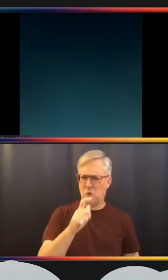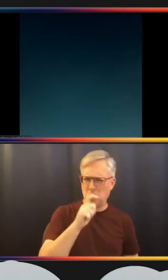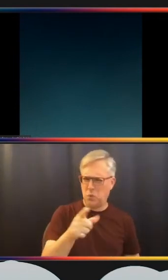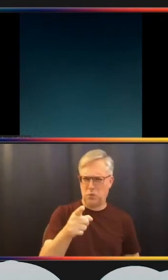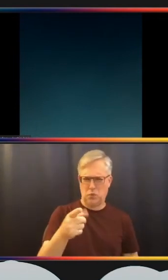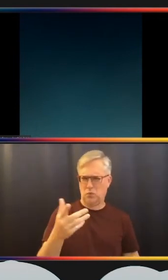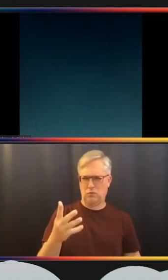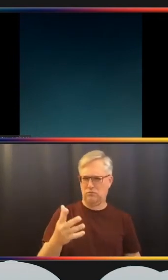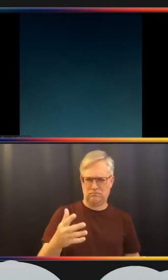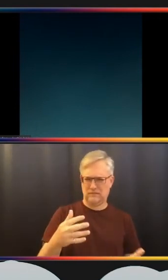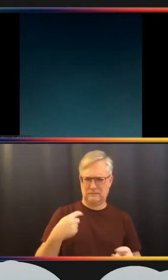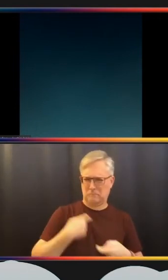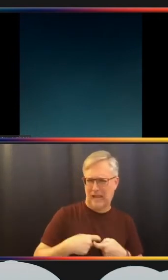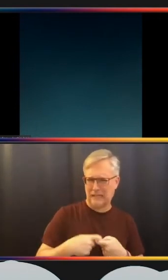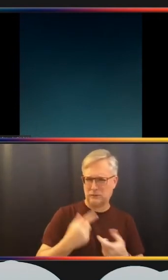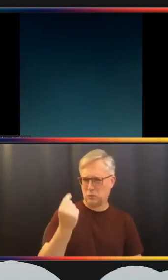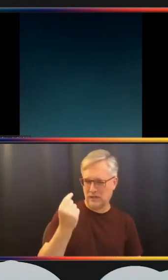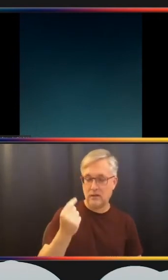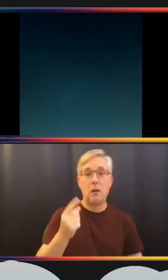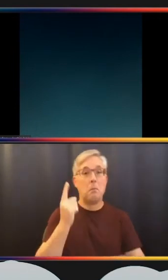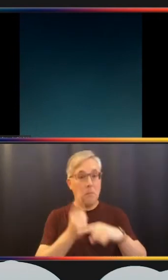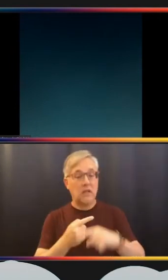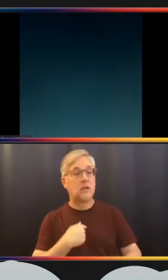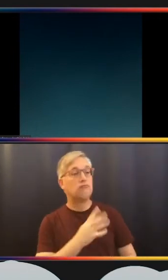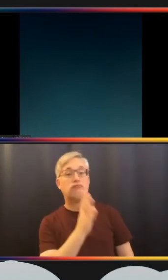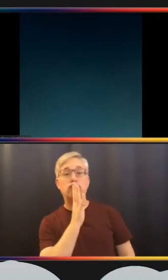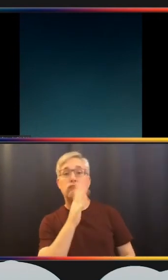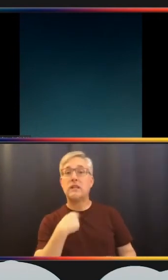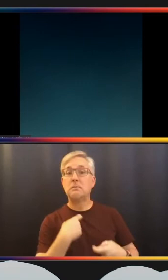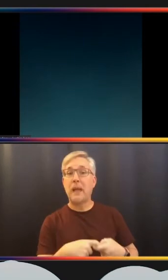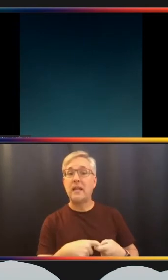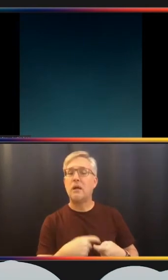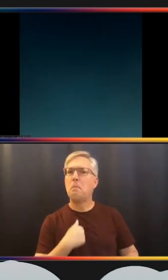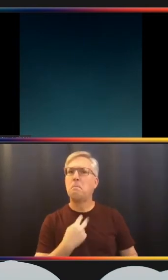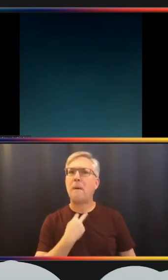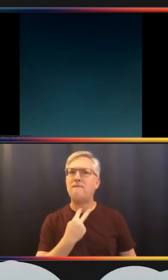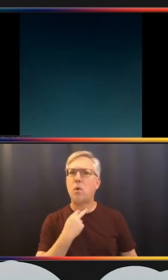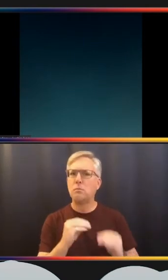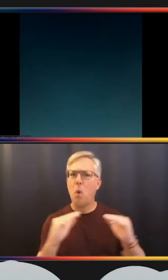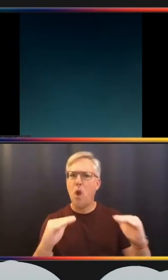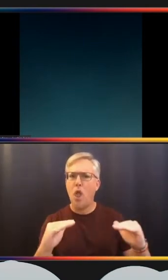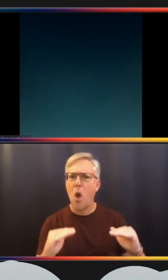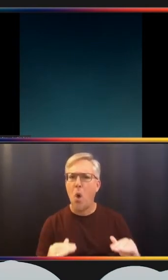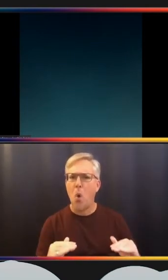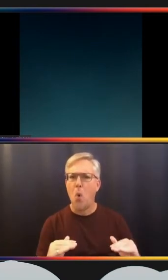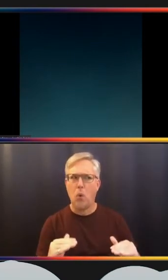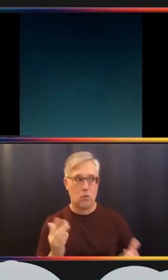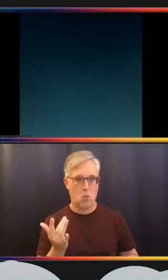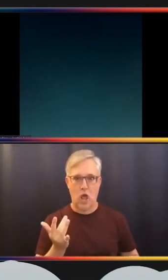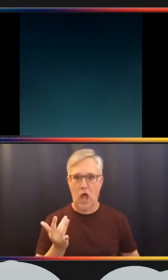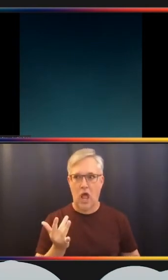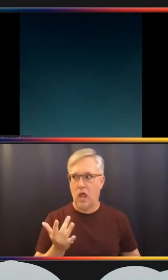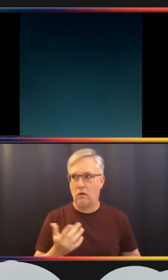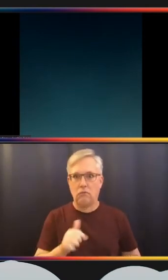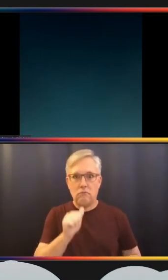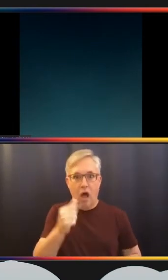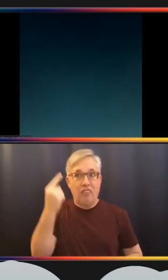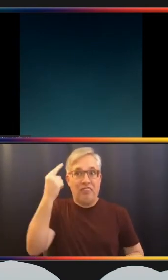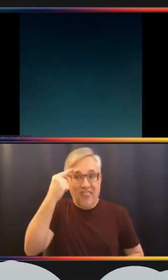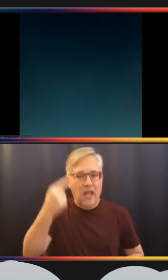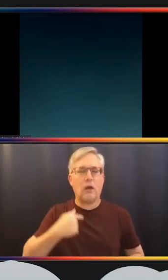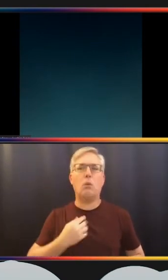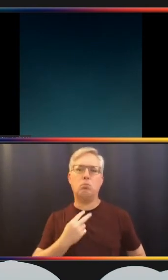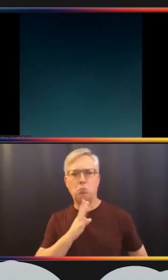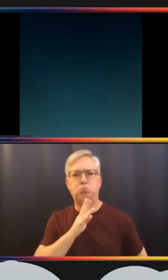Who are you? And fun fact, when I speak in Spanish, my voice is way lower. And I don't know why. I don't do that on purpose, but that's just the tea.